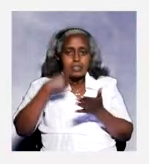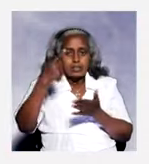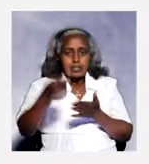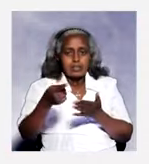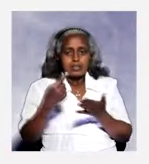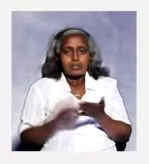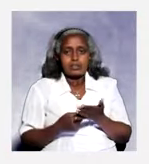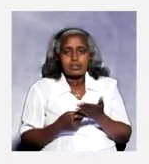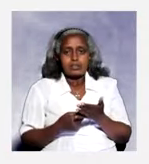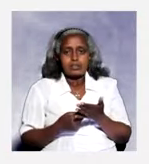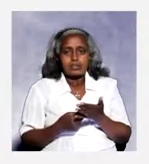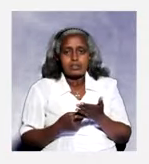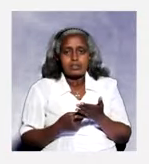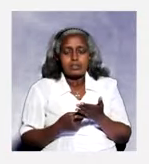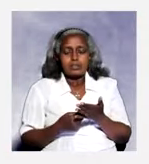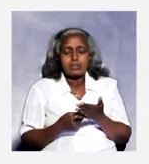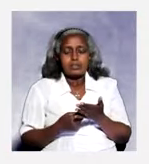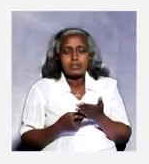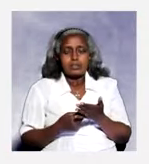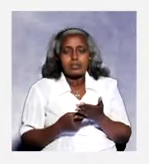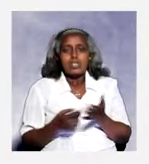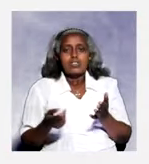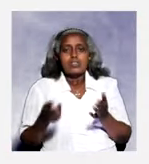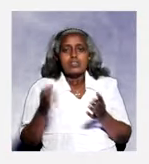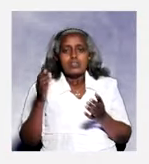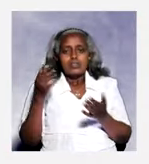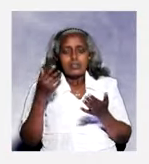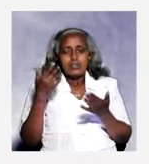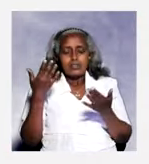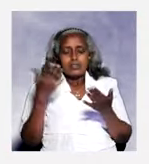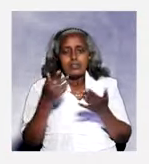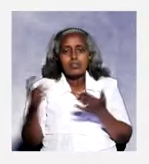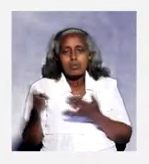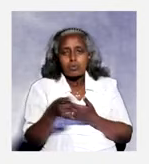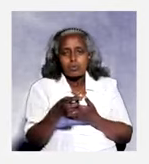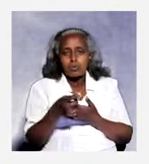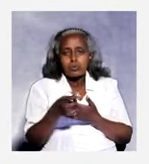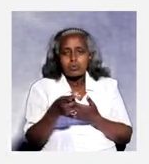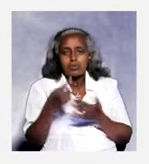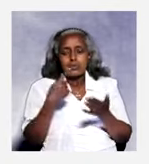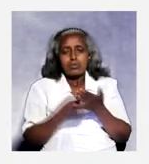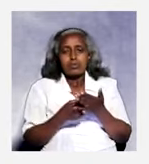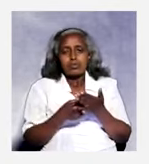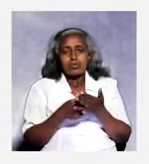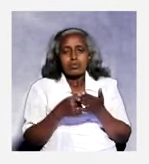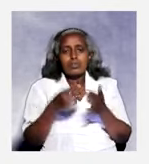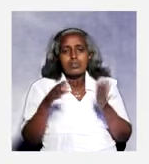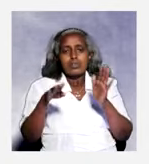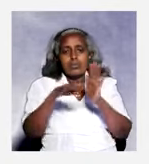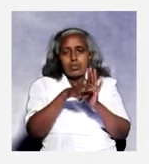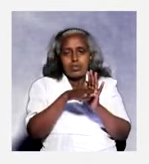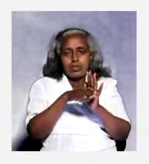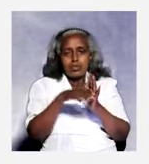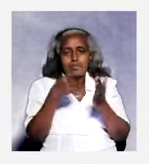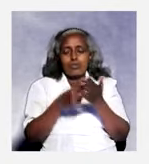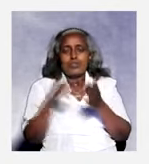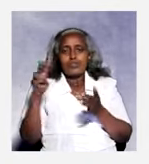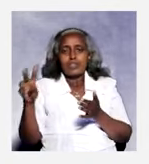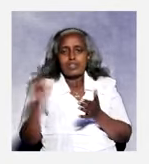here we have this. Suppose we can use, by the way, bold letter to represent vectors.